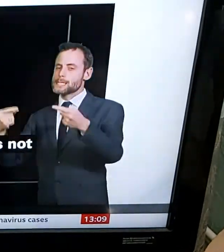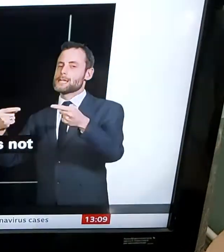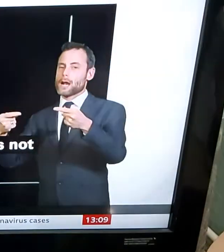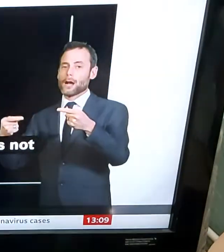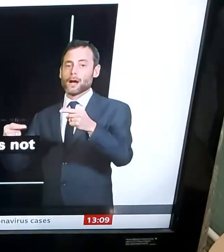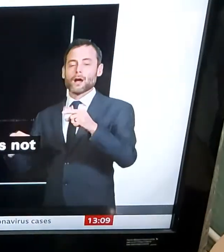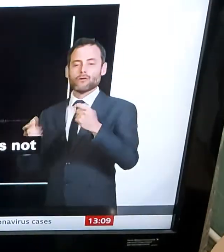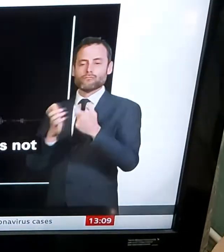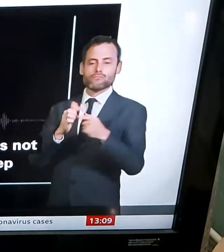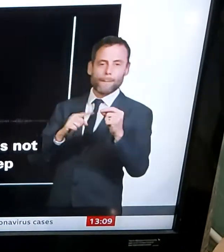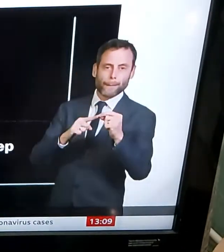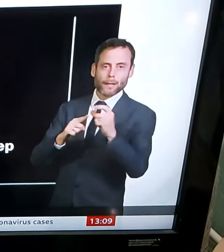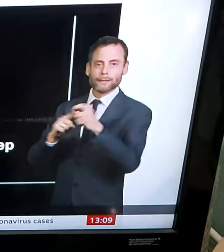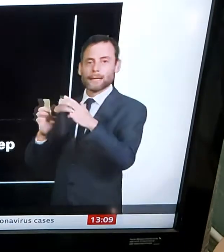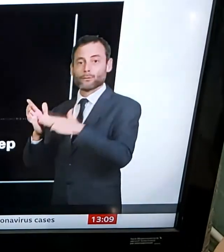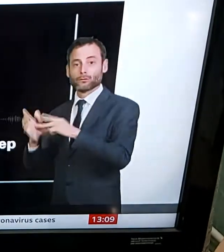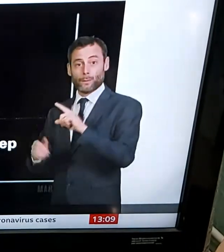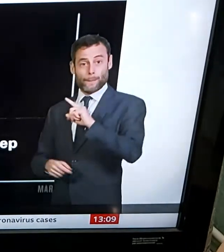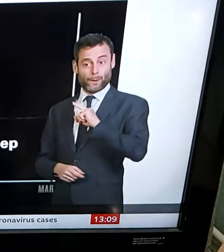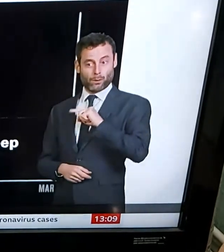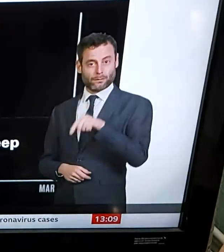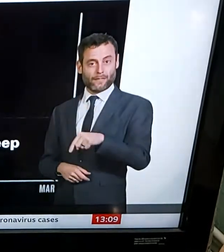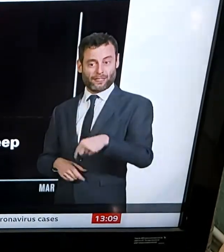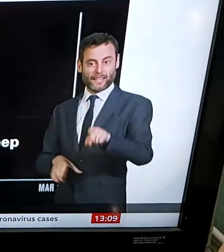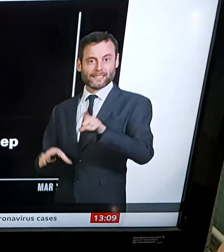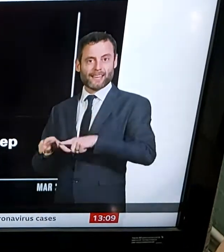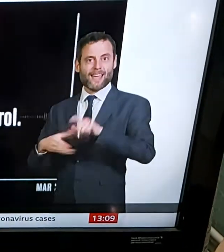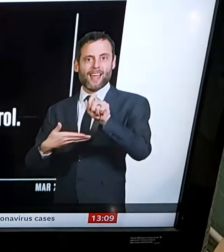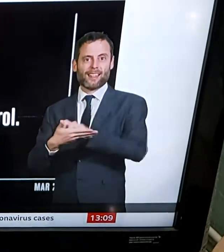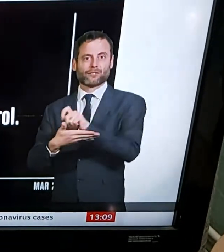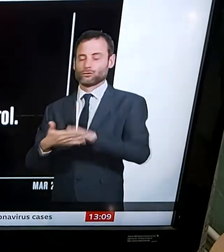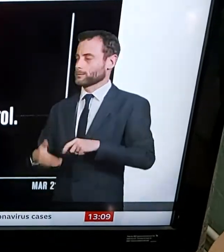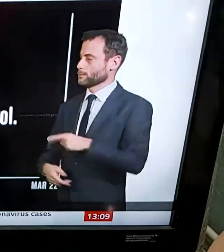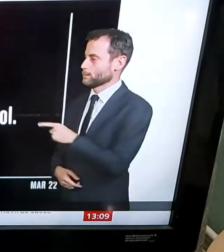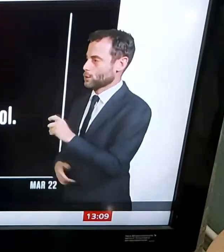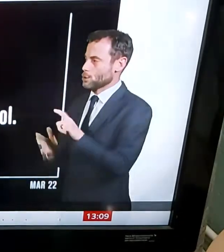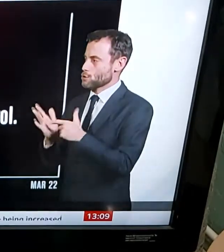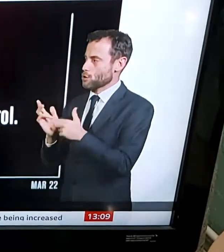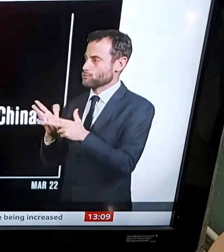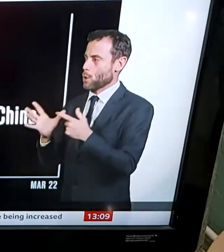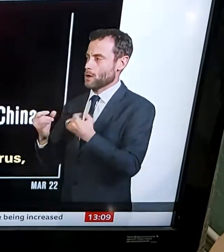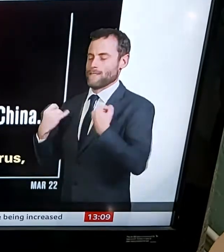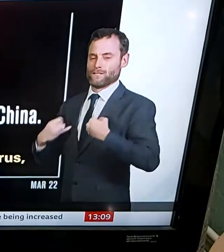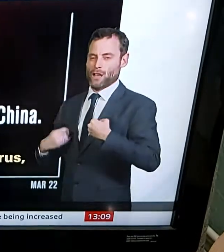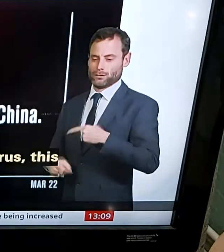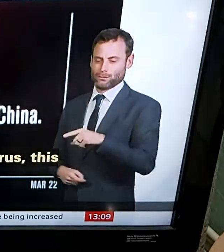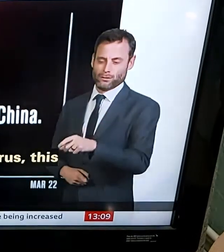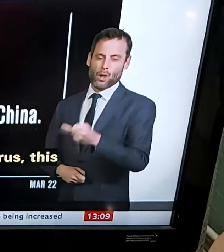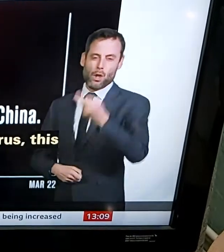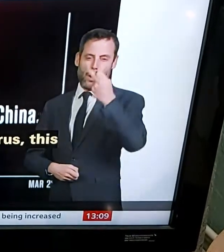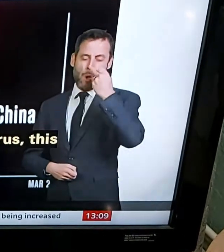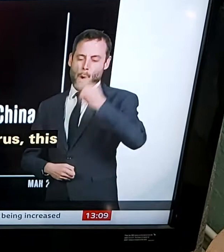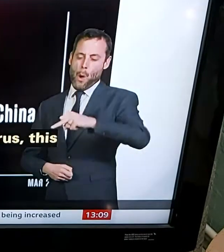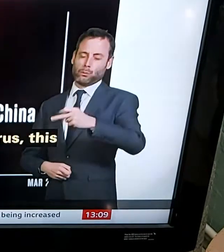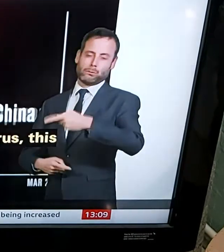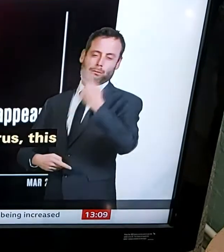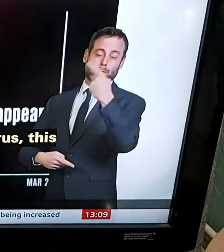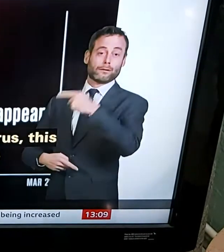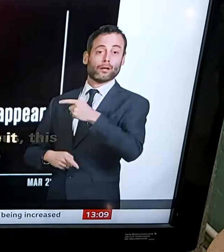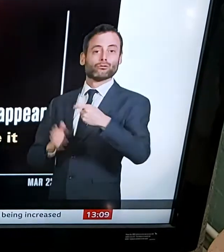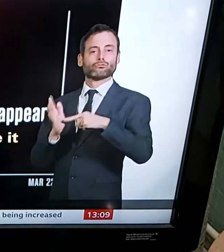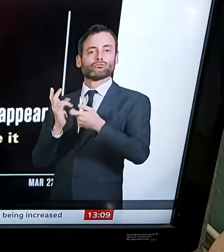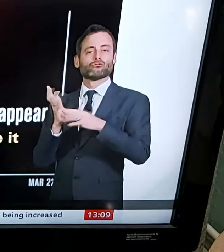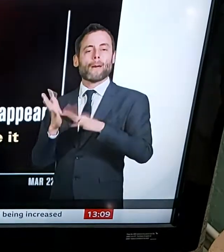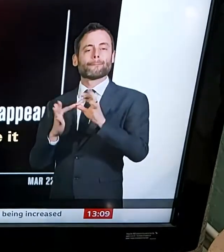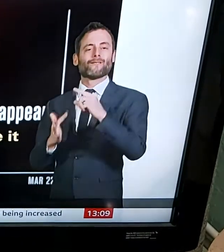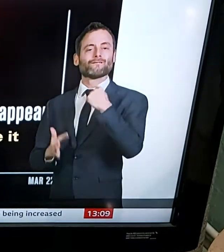year. The coronavirus. This is their new hoax. We have it totally under control. The president's opponents are keen to